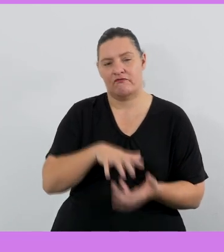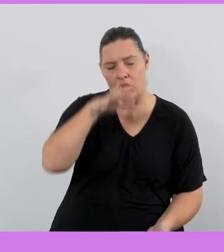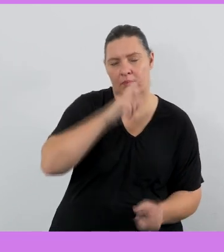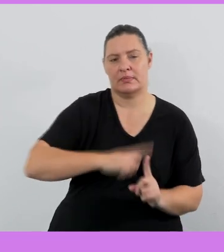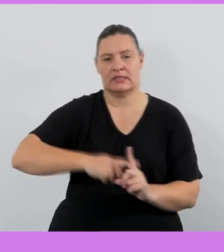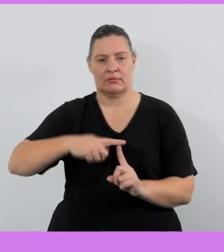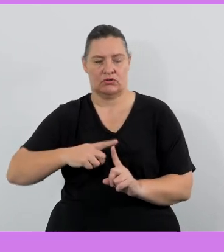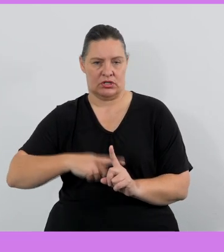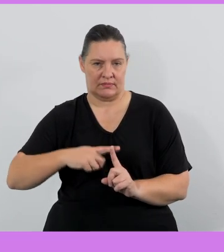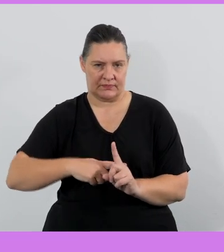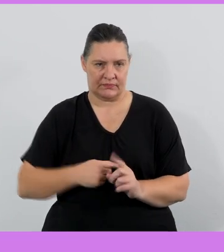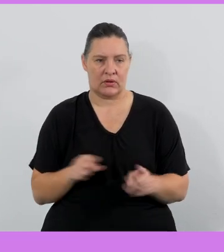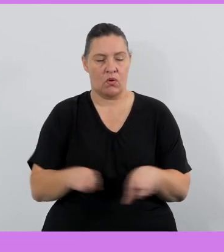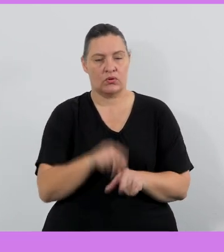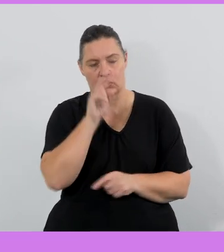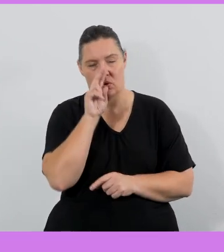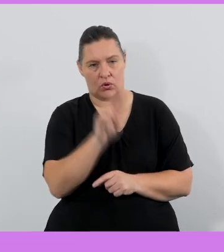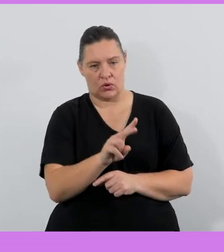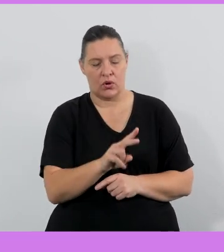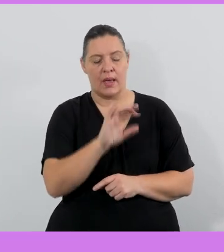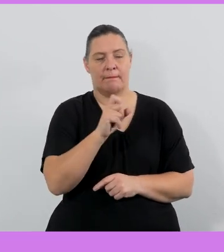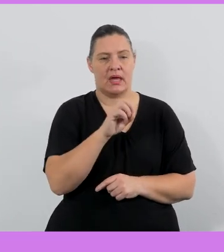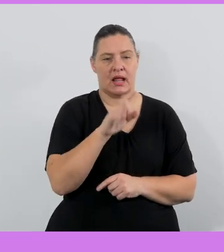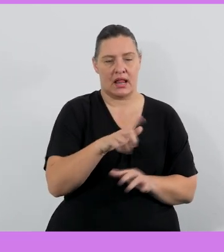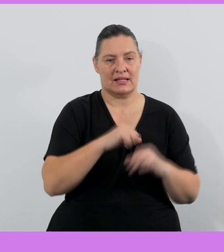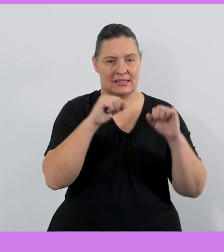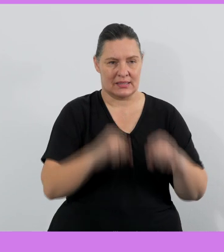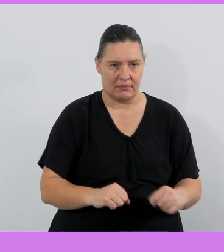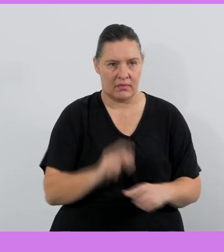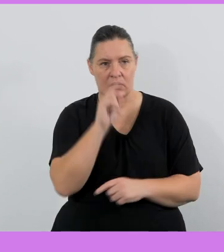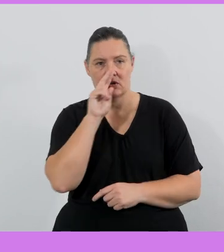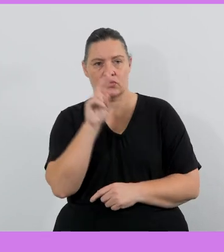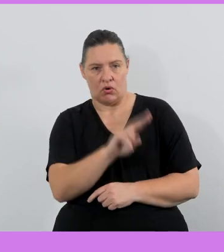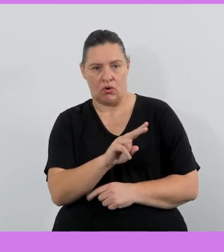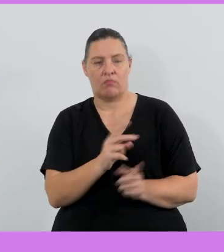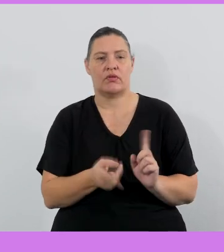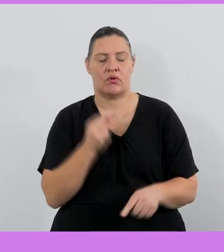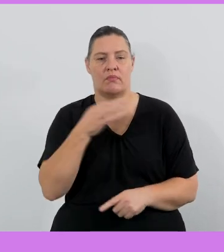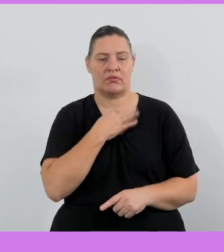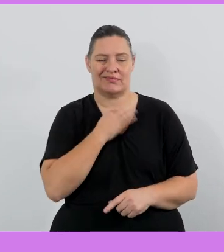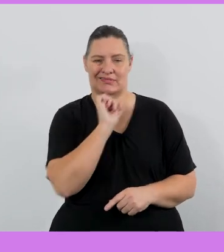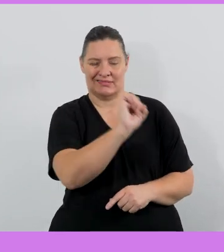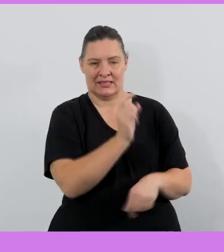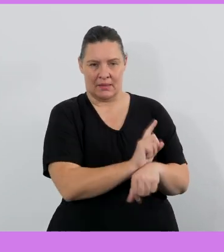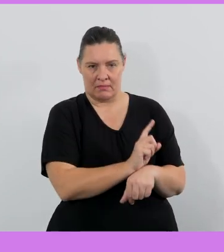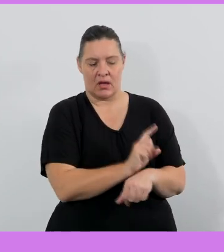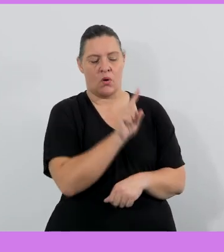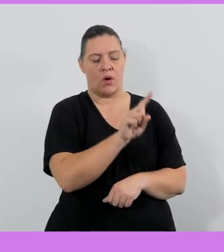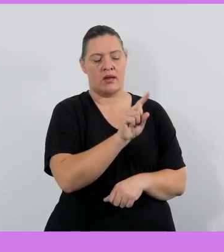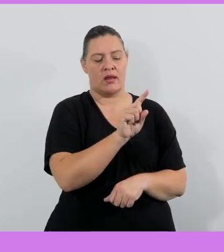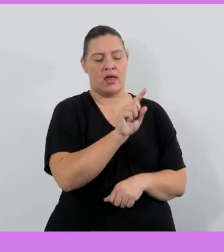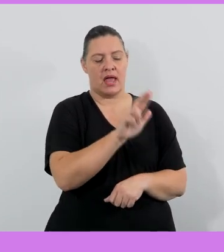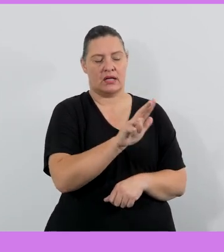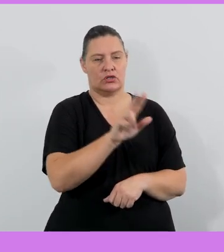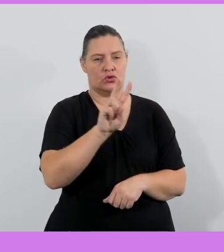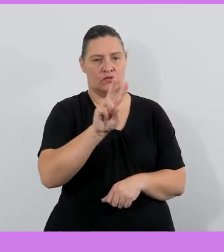temperature. We also looked at the imperial system and we saw that it's defined by the British Empire in